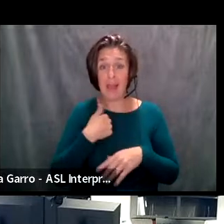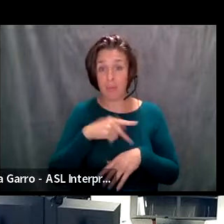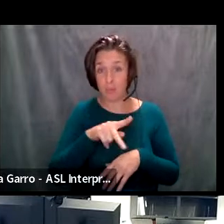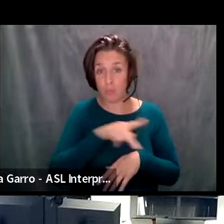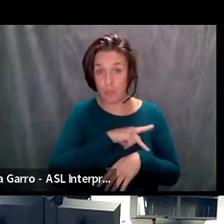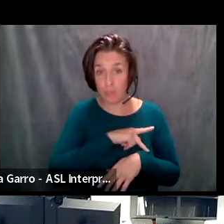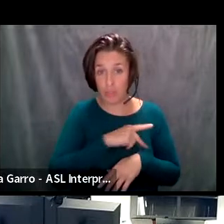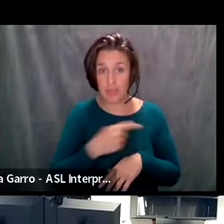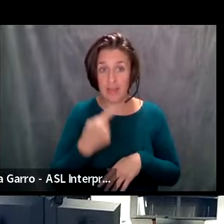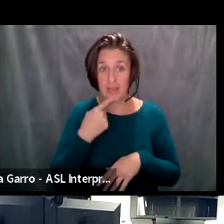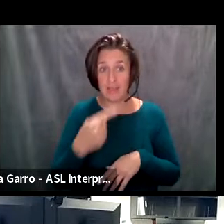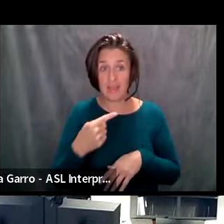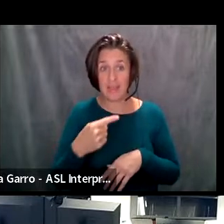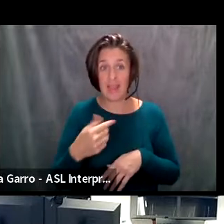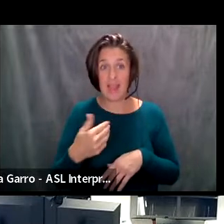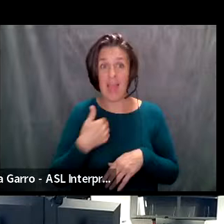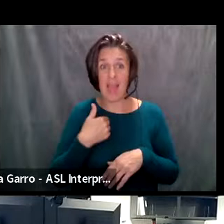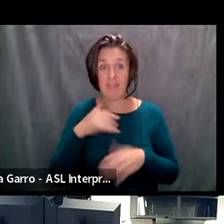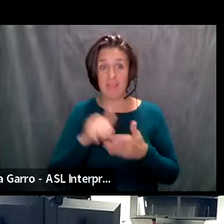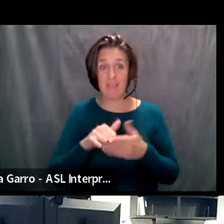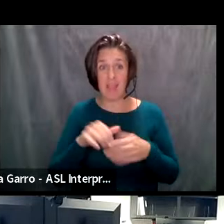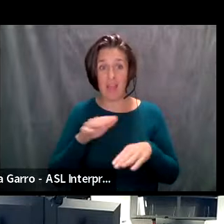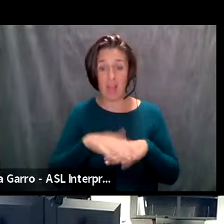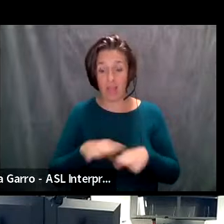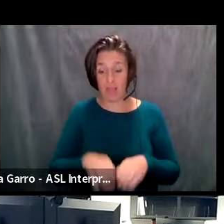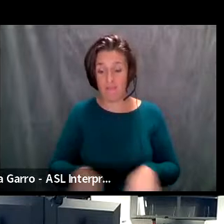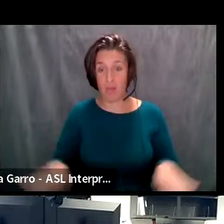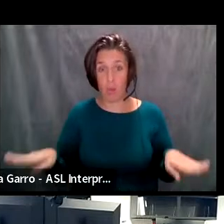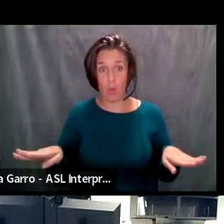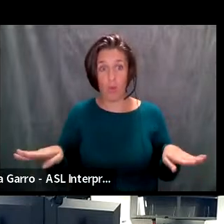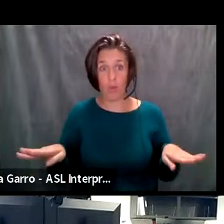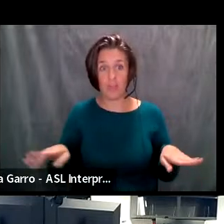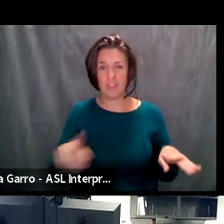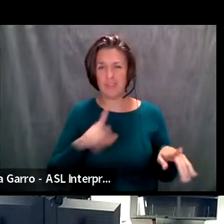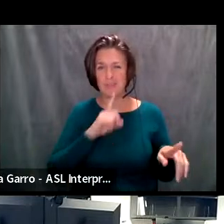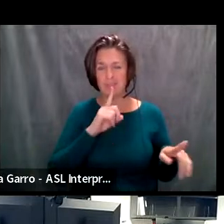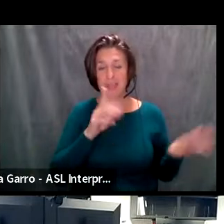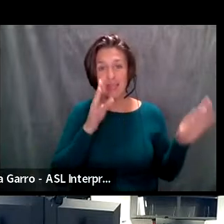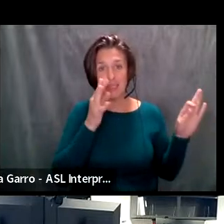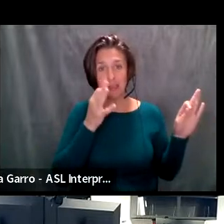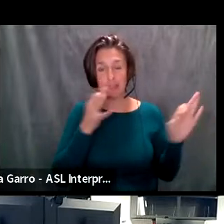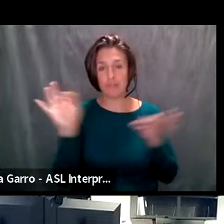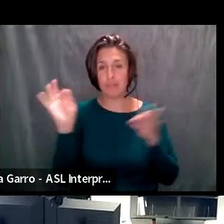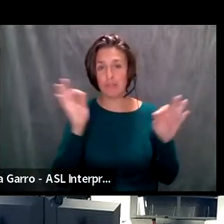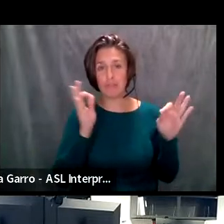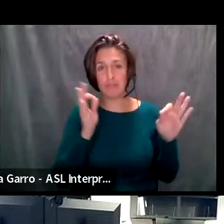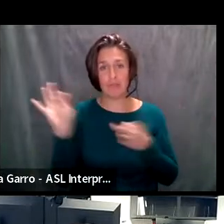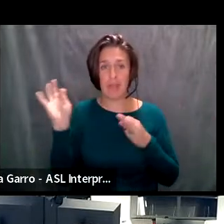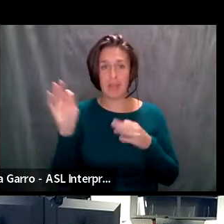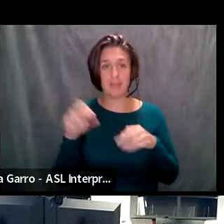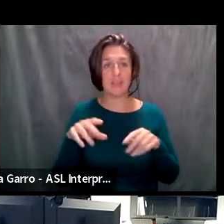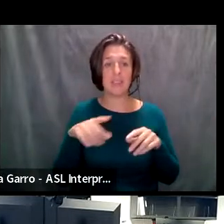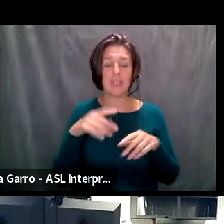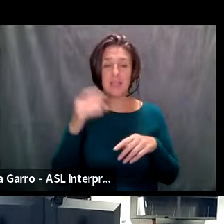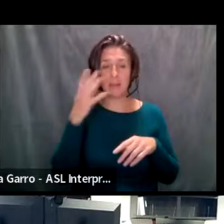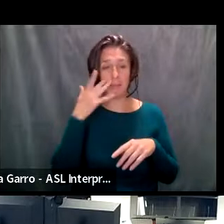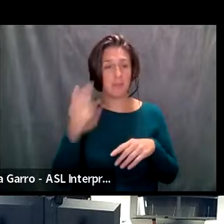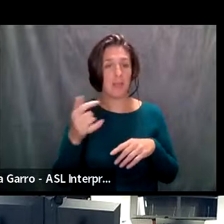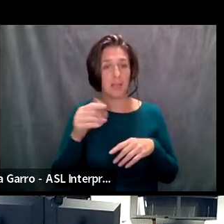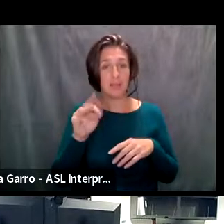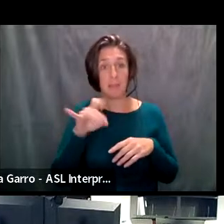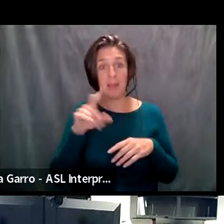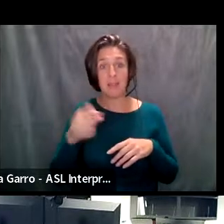that having it as the color of the flooring would be incredibly distracting because at Mills we have like lots of